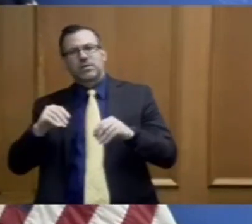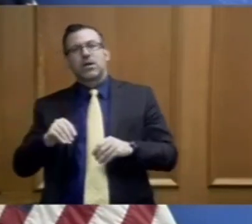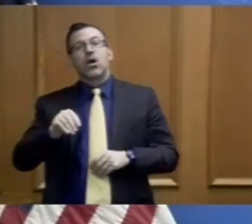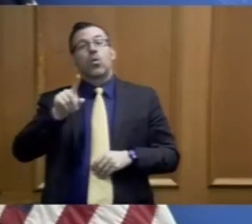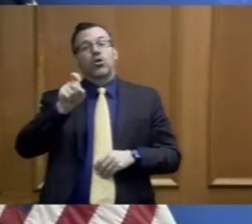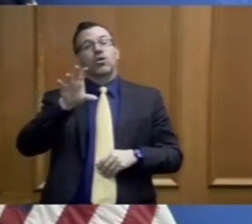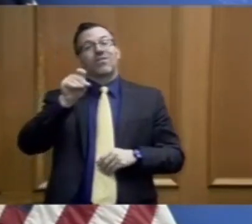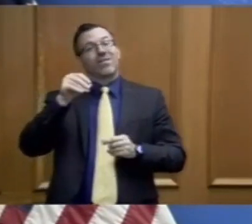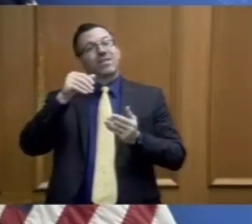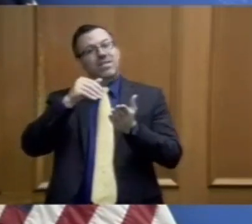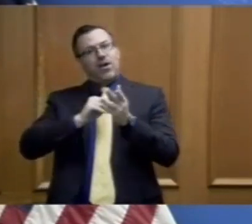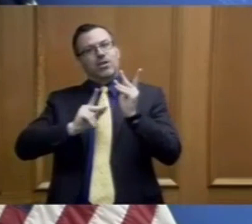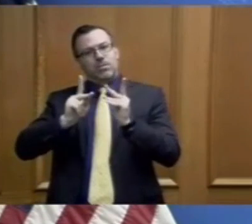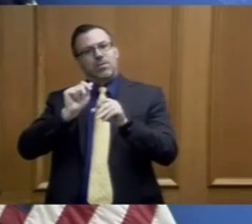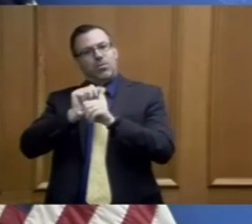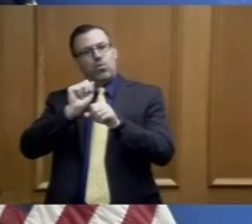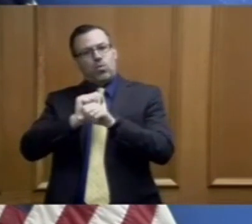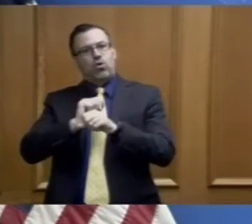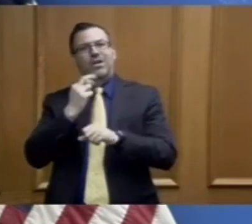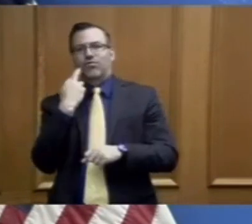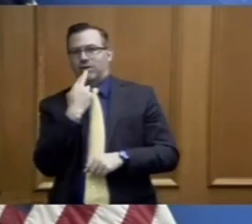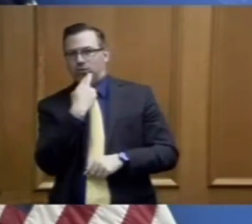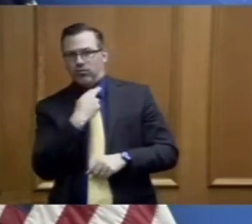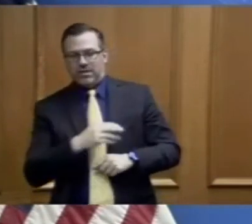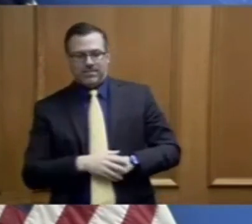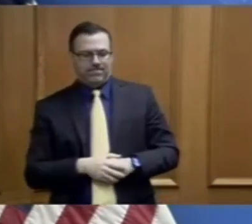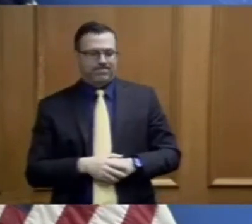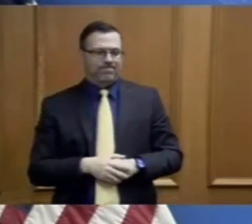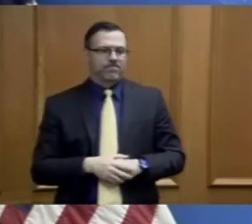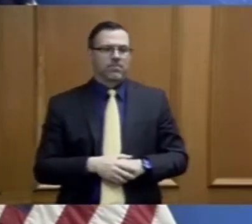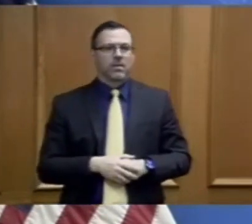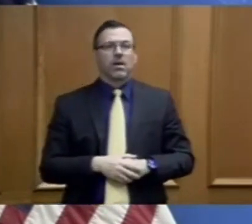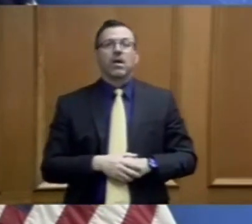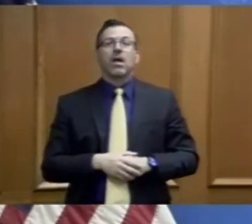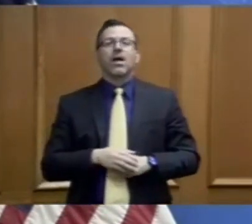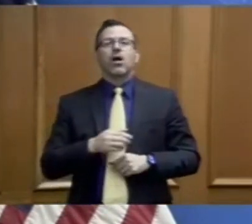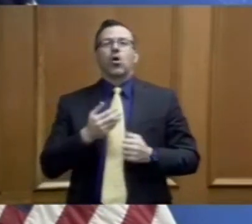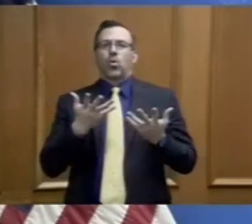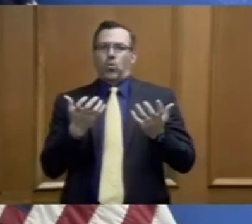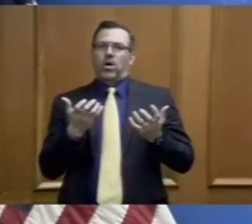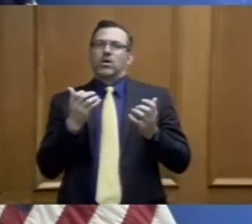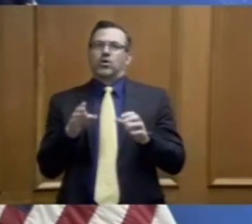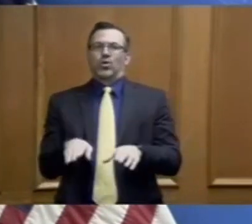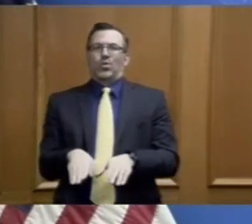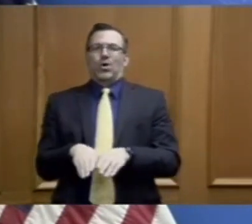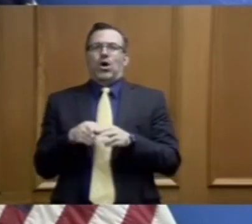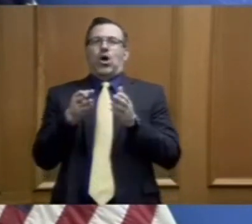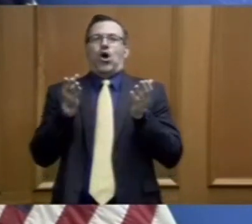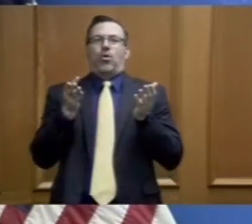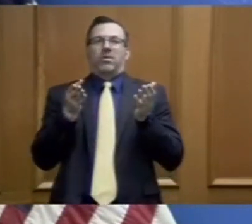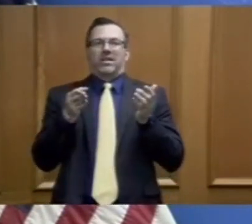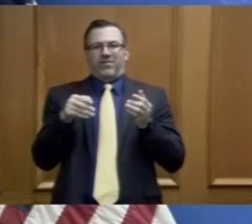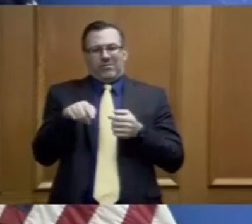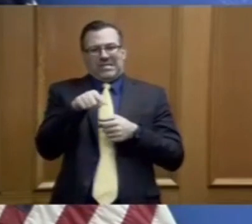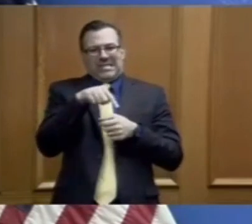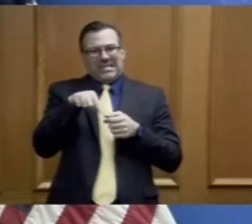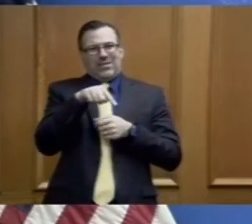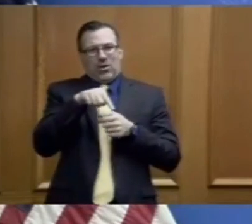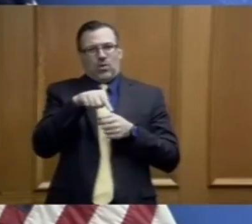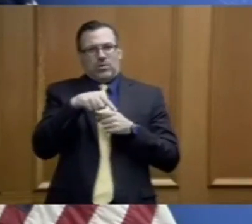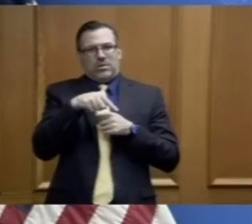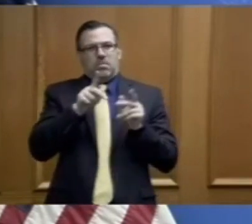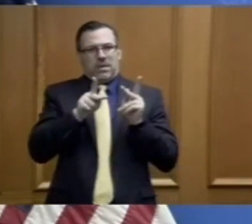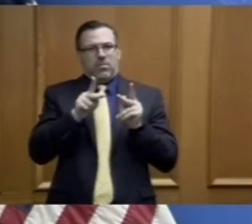in restaurants. This week is about opening up those opportunities for some of those people to be able to get back to